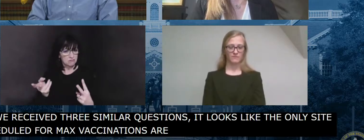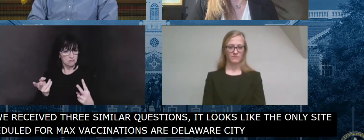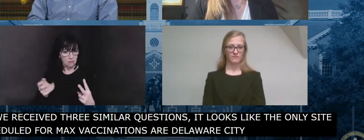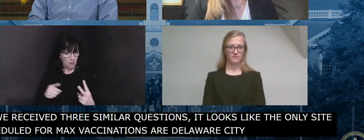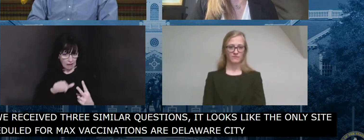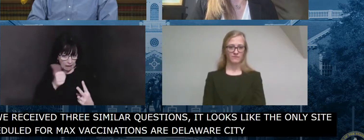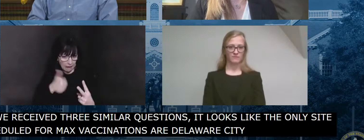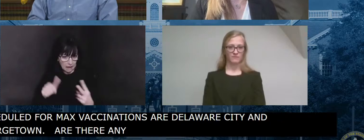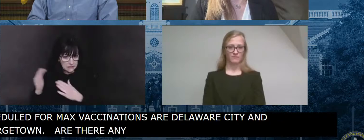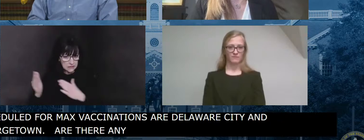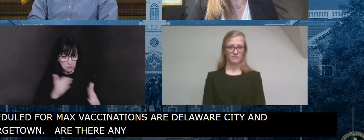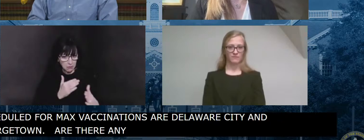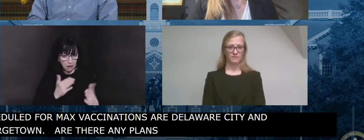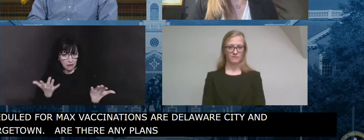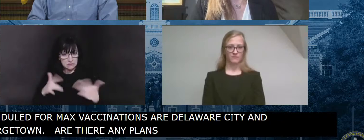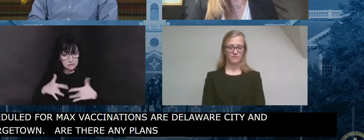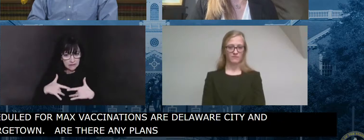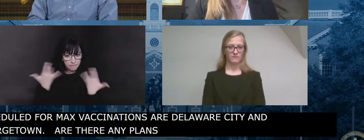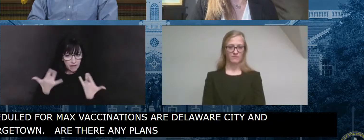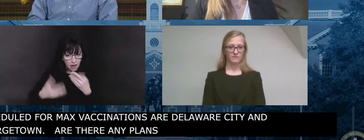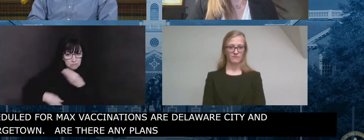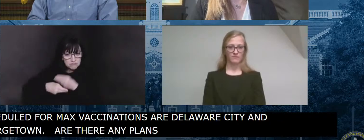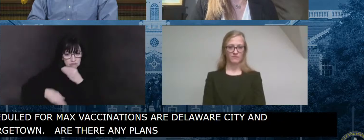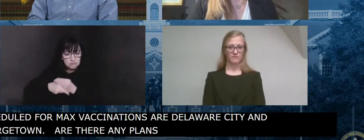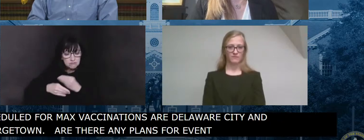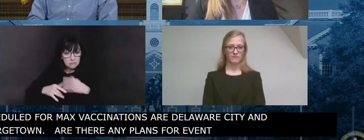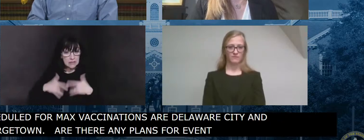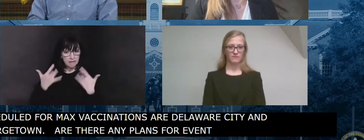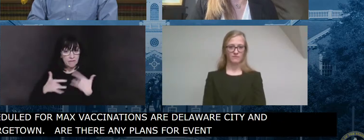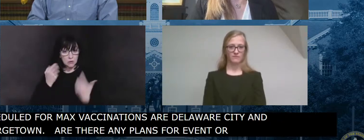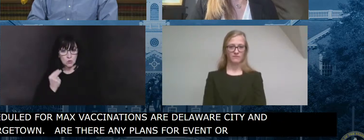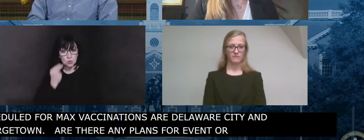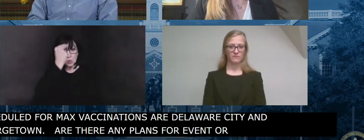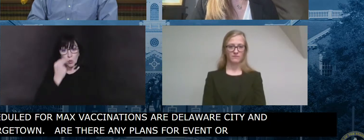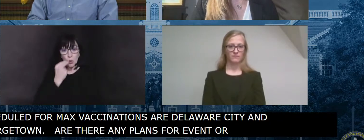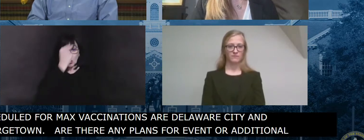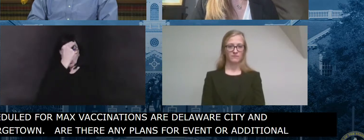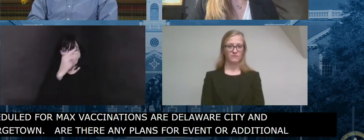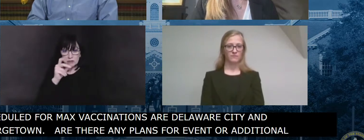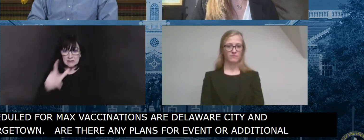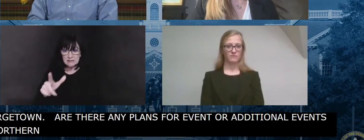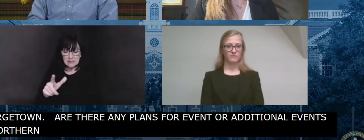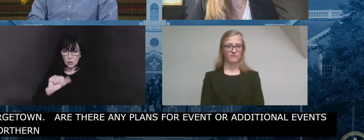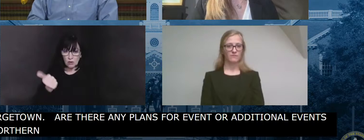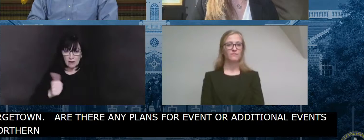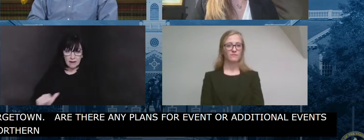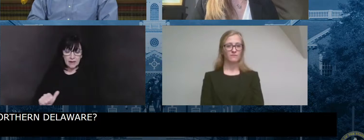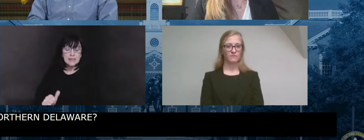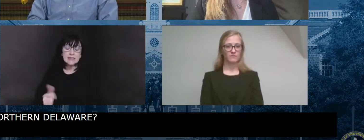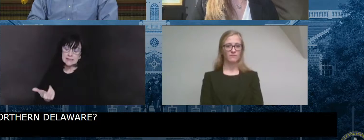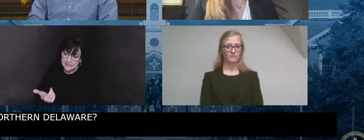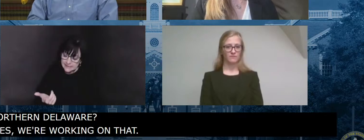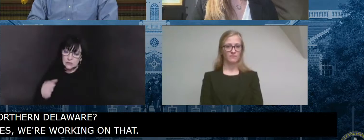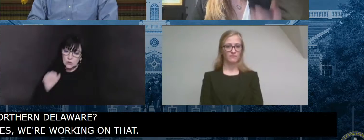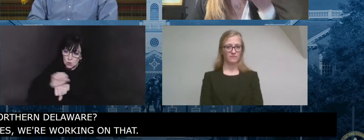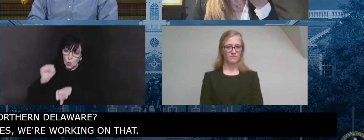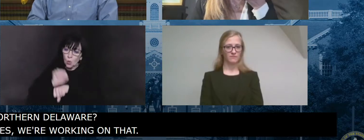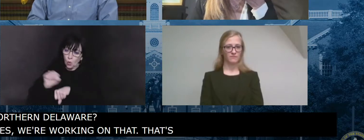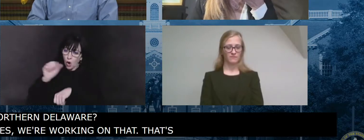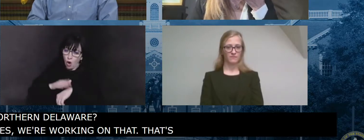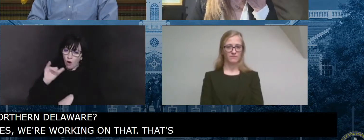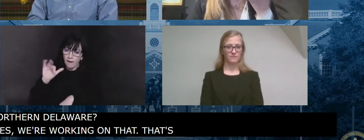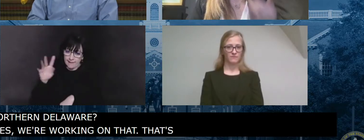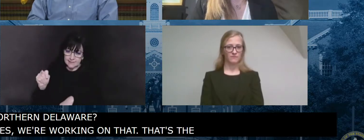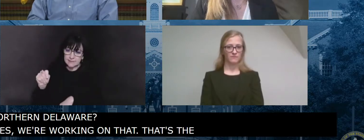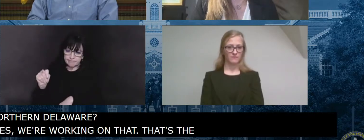plans for an event or additional events in northern Delaware? Yeah, we're working on that. I guess that's the best I can say now. And